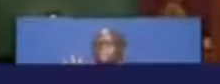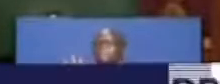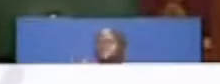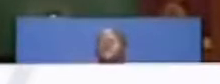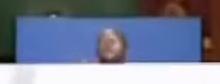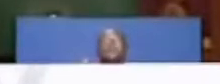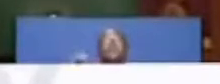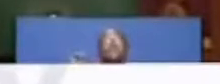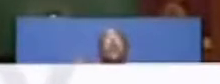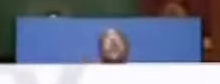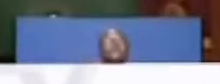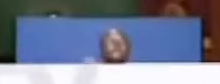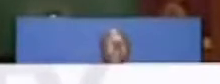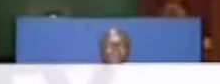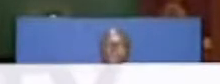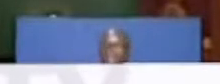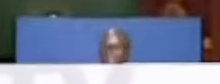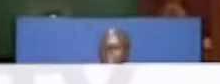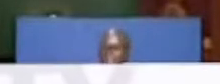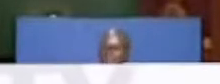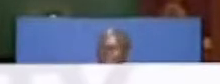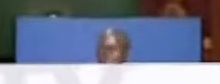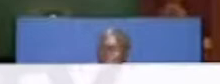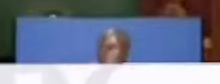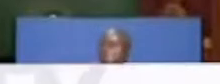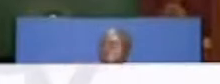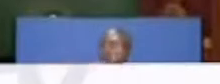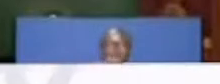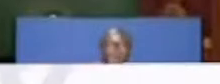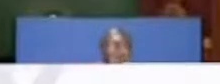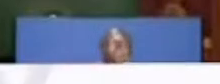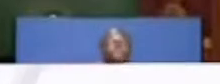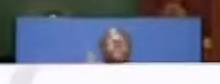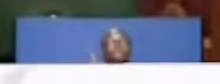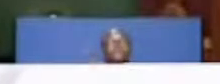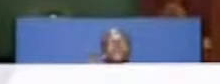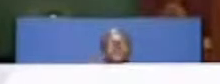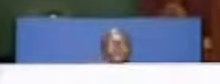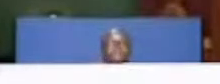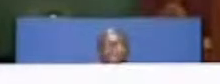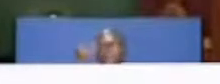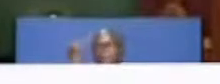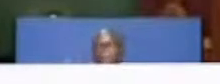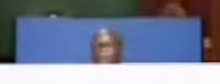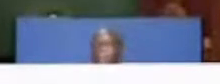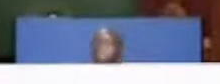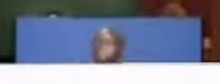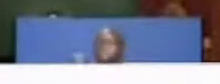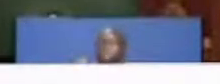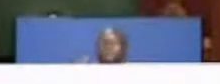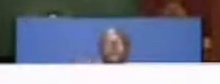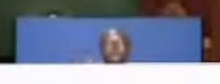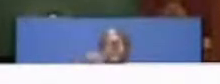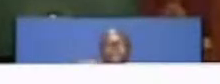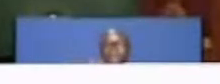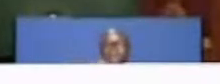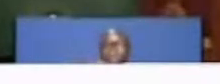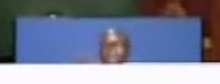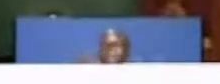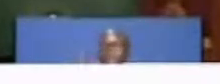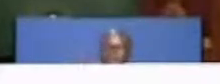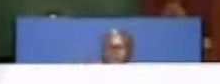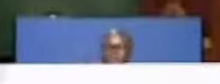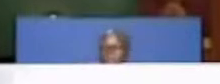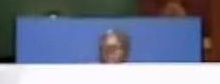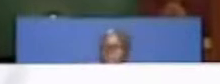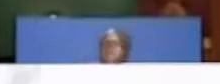too. And if these countries industrialized in 25 years because of bold choices they made, we too can